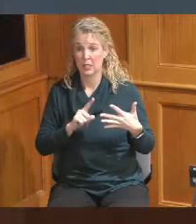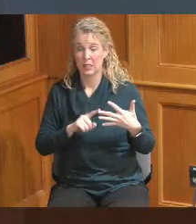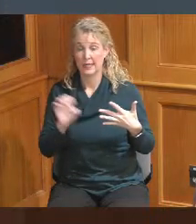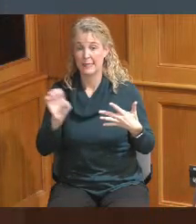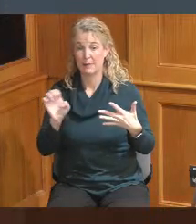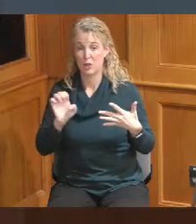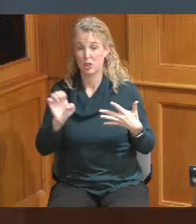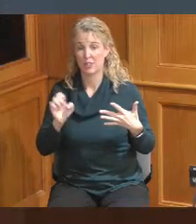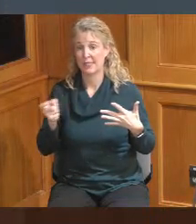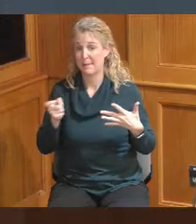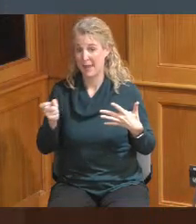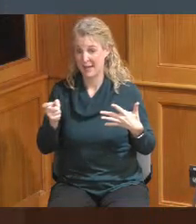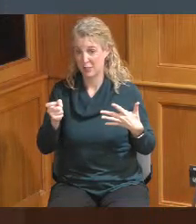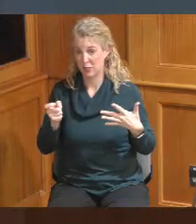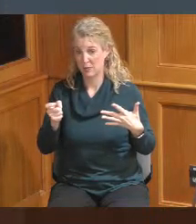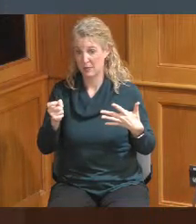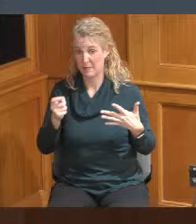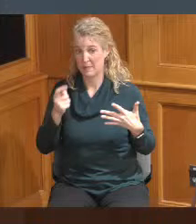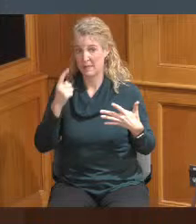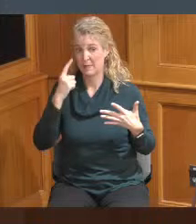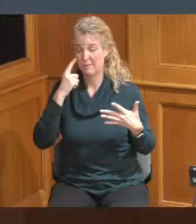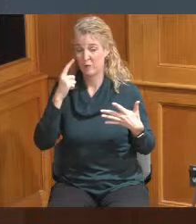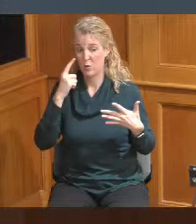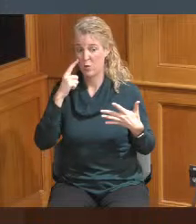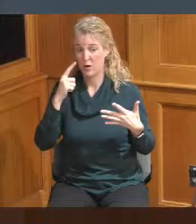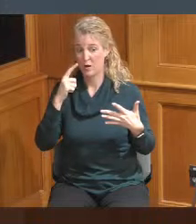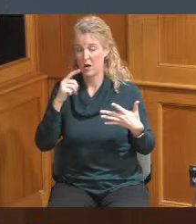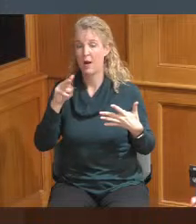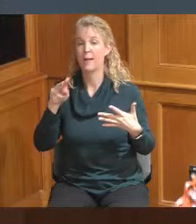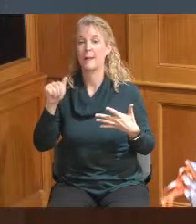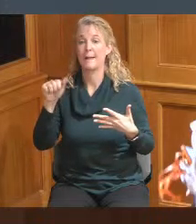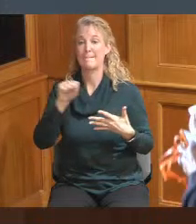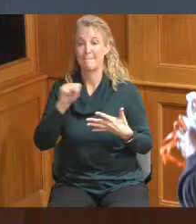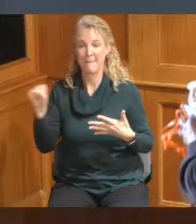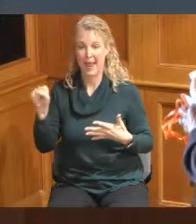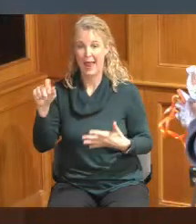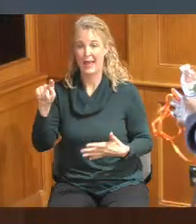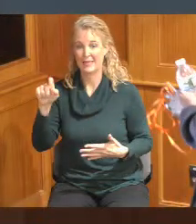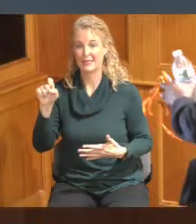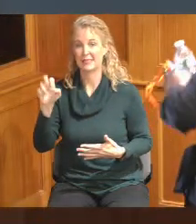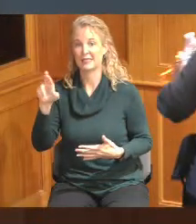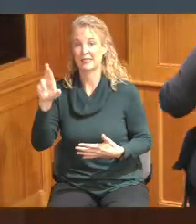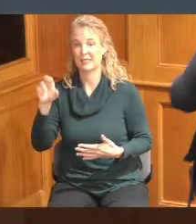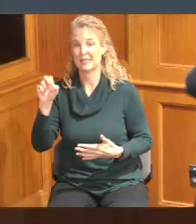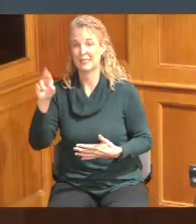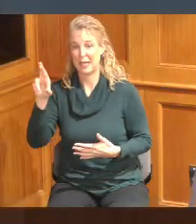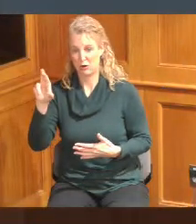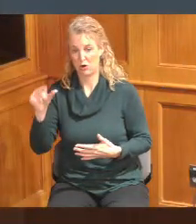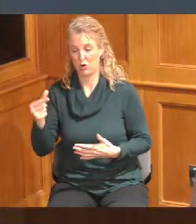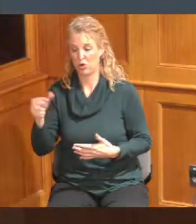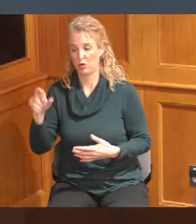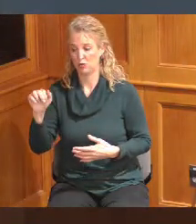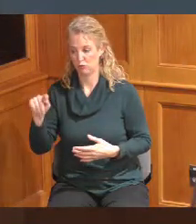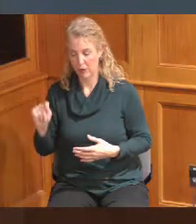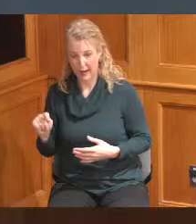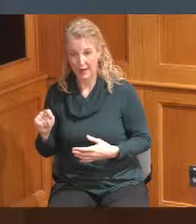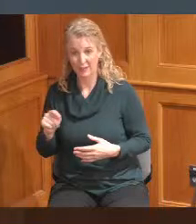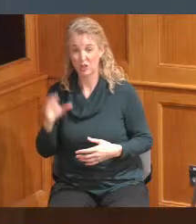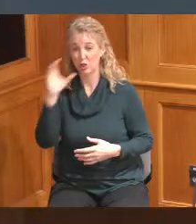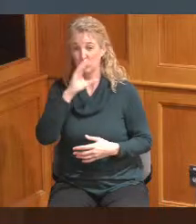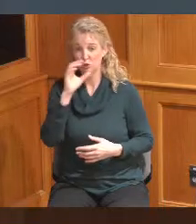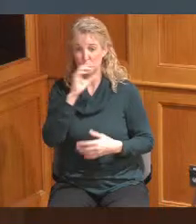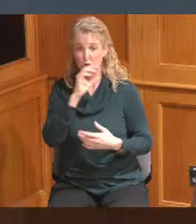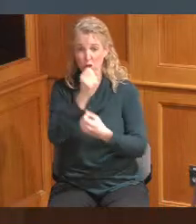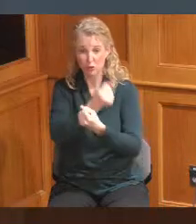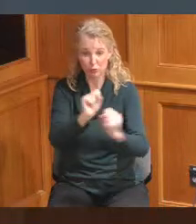emergency management has received some grants to enhance our mass care in case we have an event. We work with the urban search and rescue,